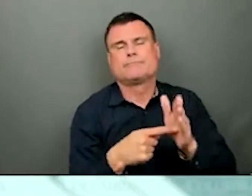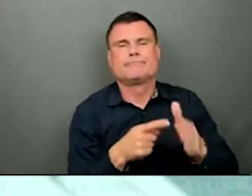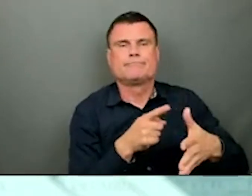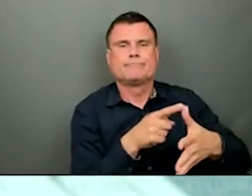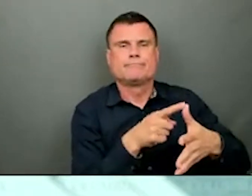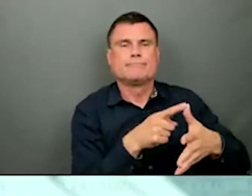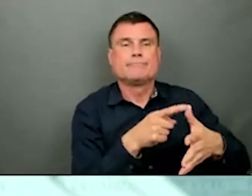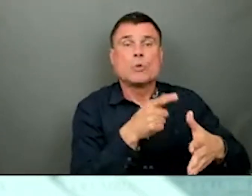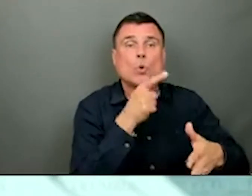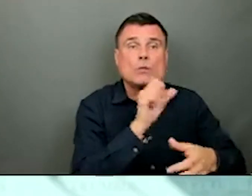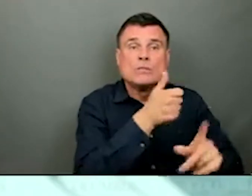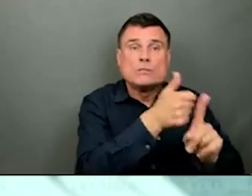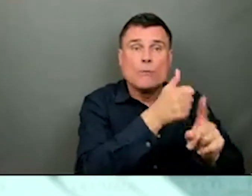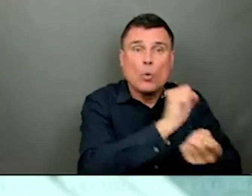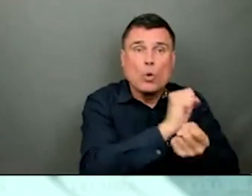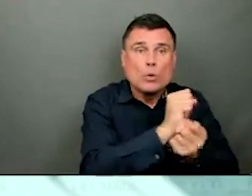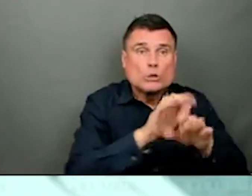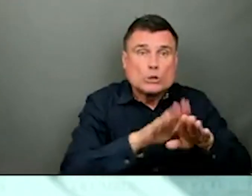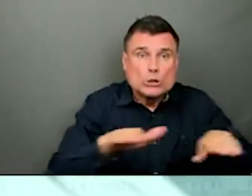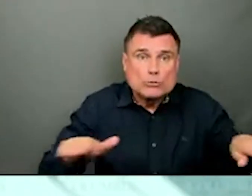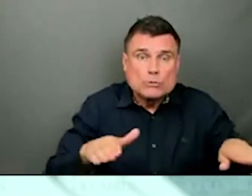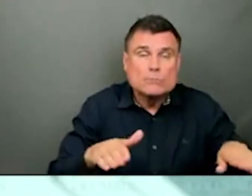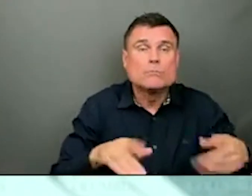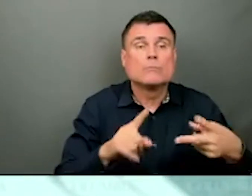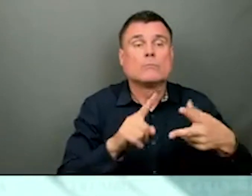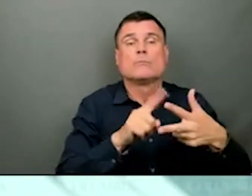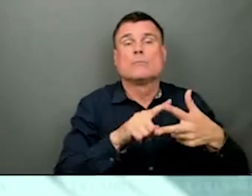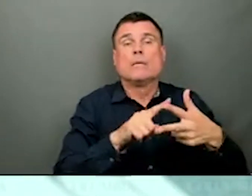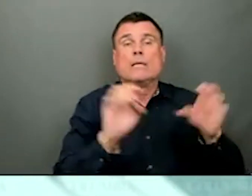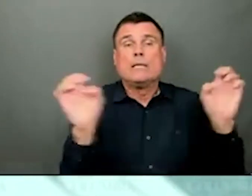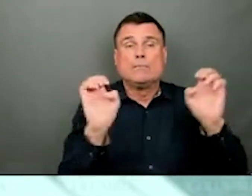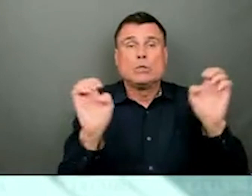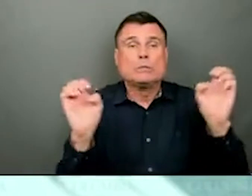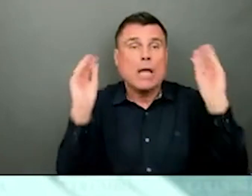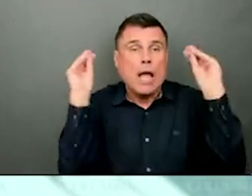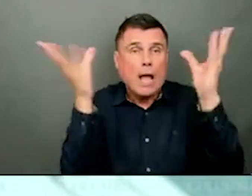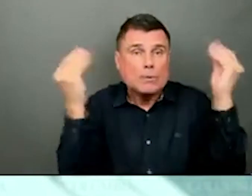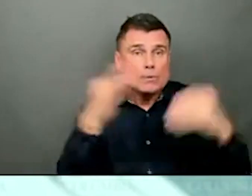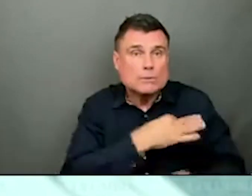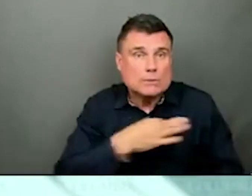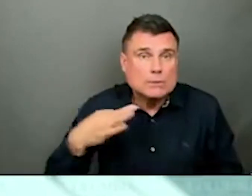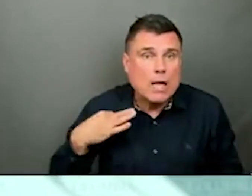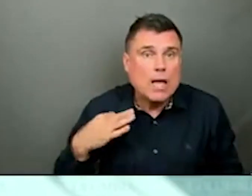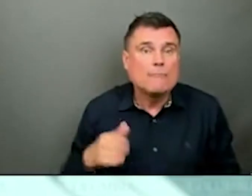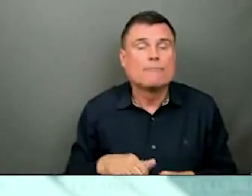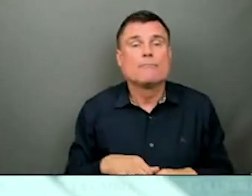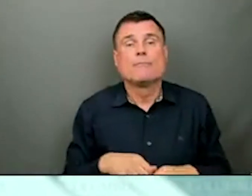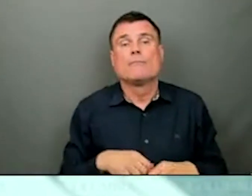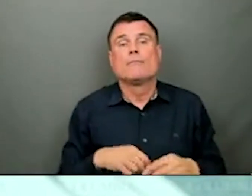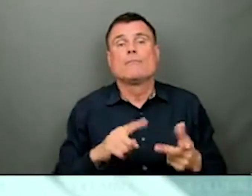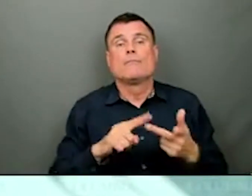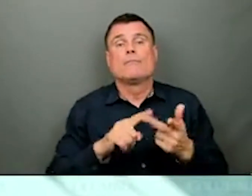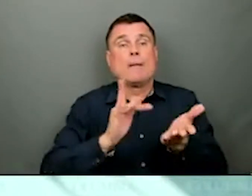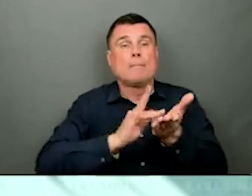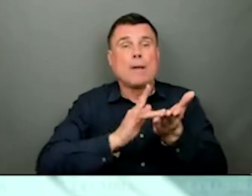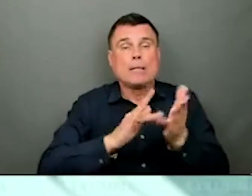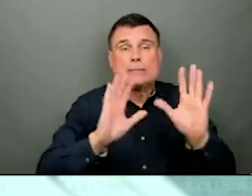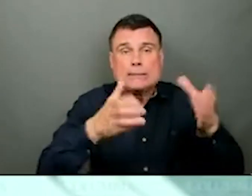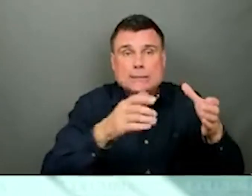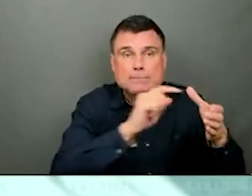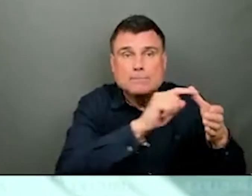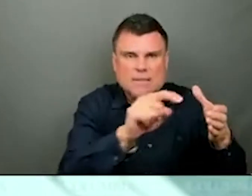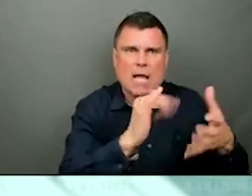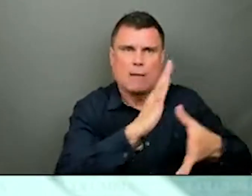we obviously want more people to register, and more people are registering. We've seen that in the last week,